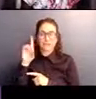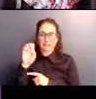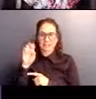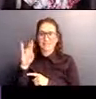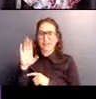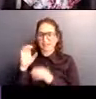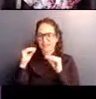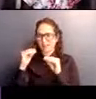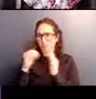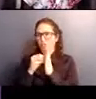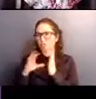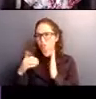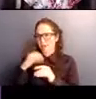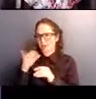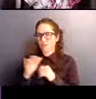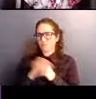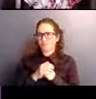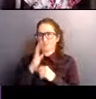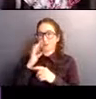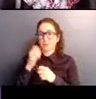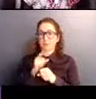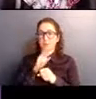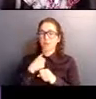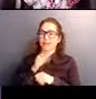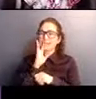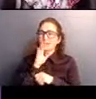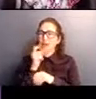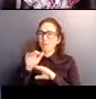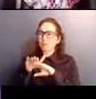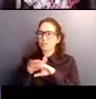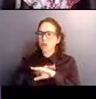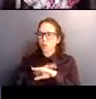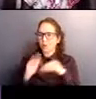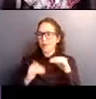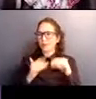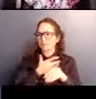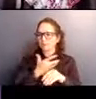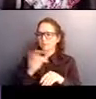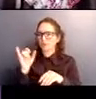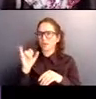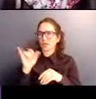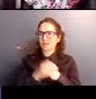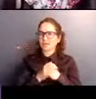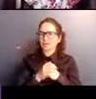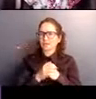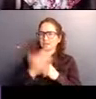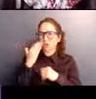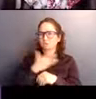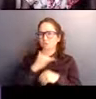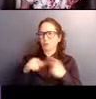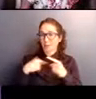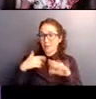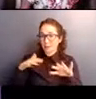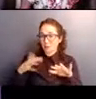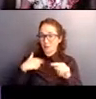with this, I make sure that I talk a little slower than I normally do. Like normally when I get nervous, I